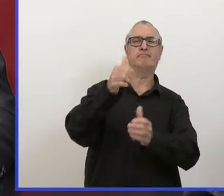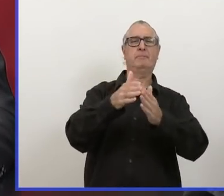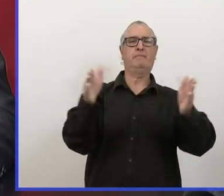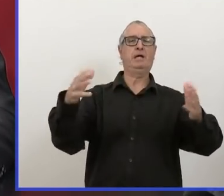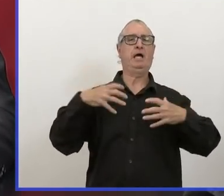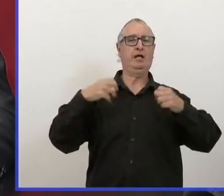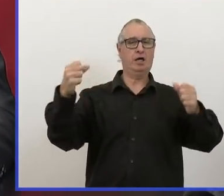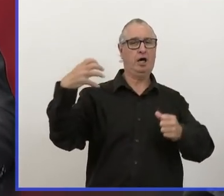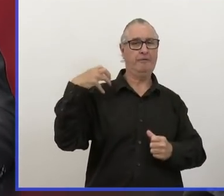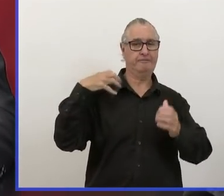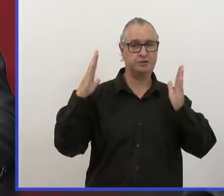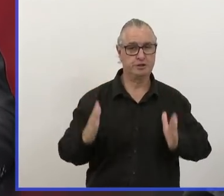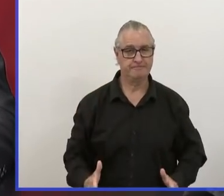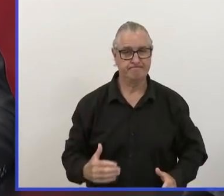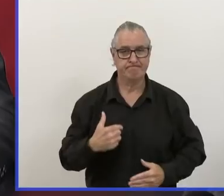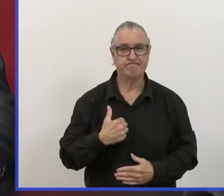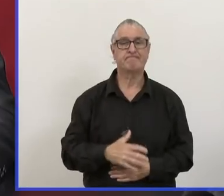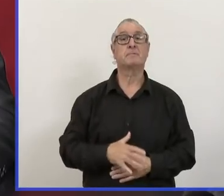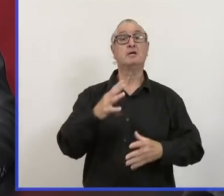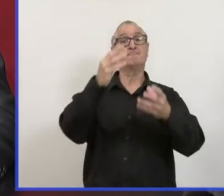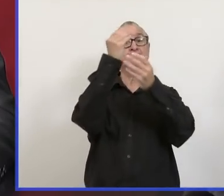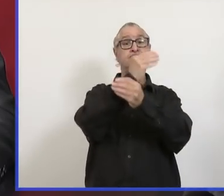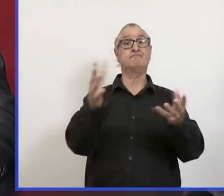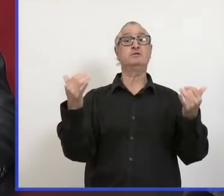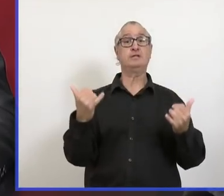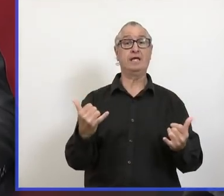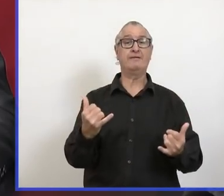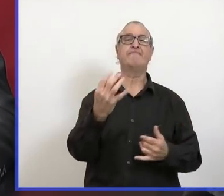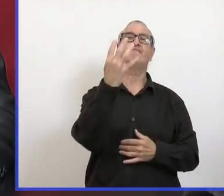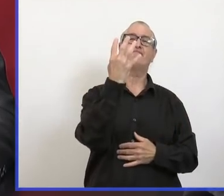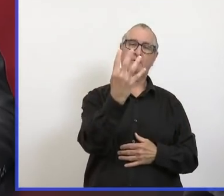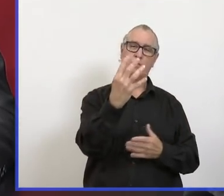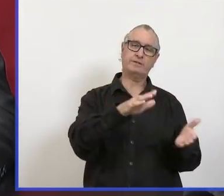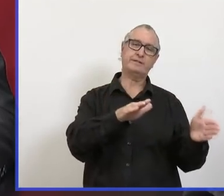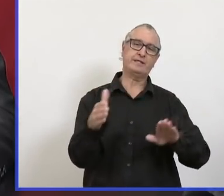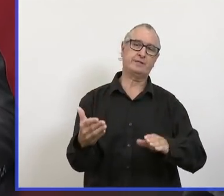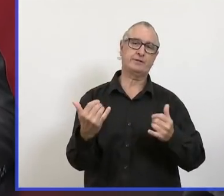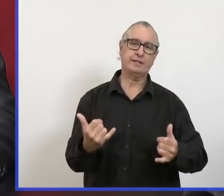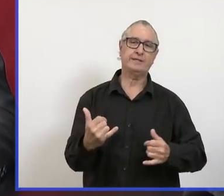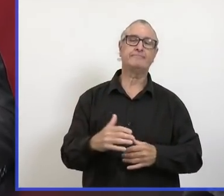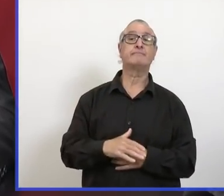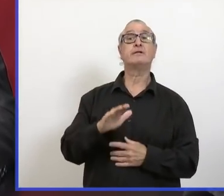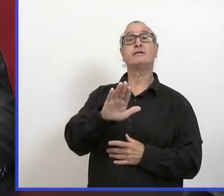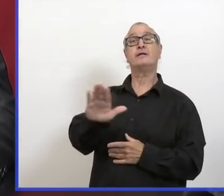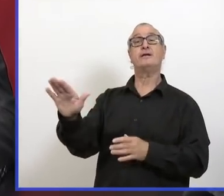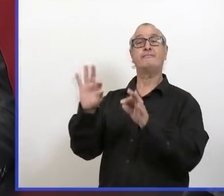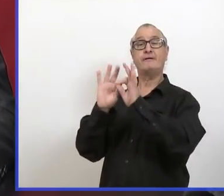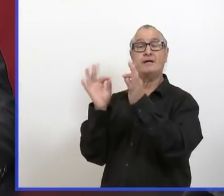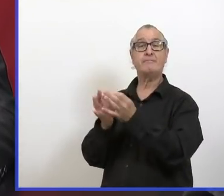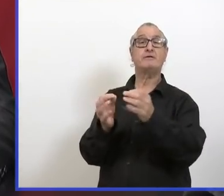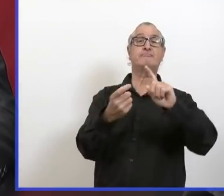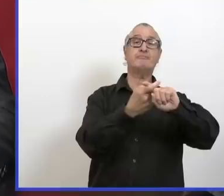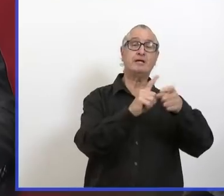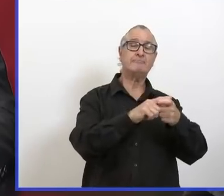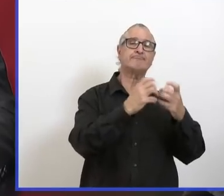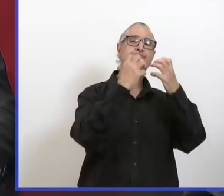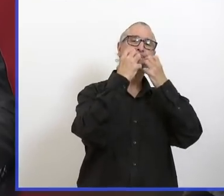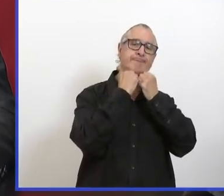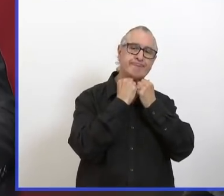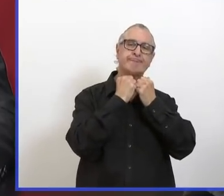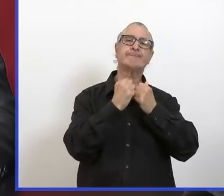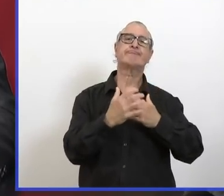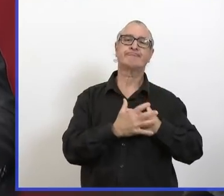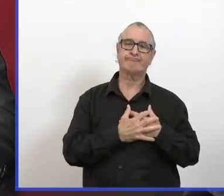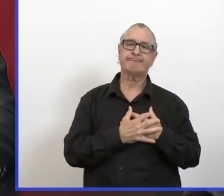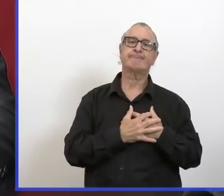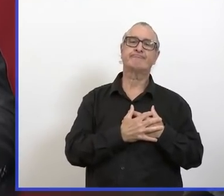due to COVID-19. I want to offer my condolences to their family, friends, and loved ones. The current five-day